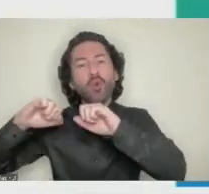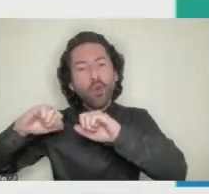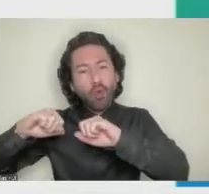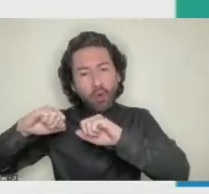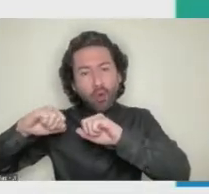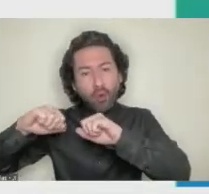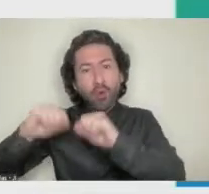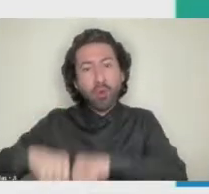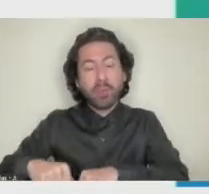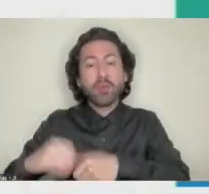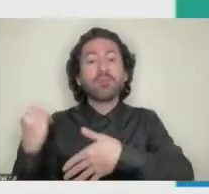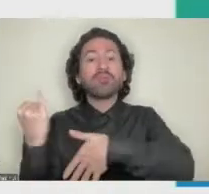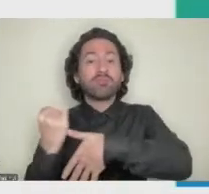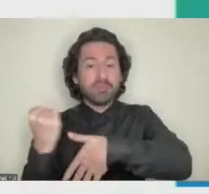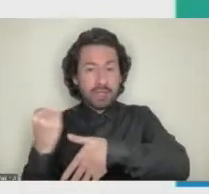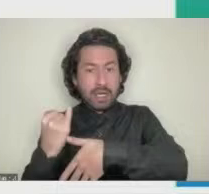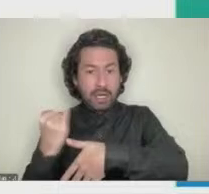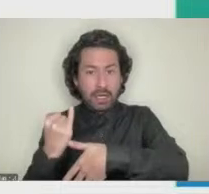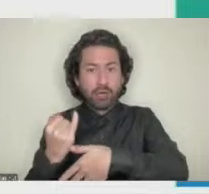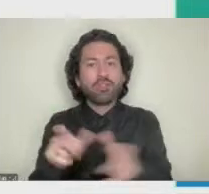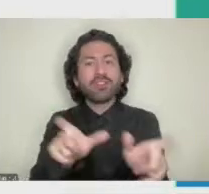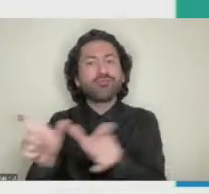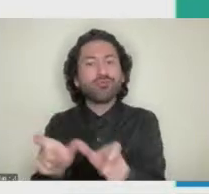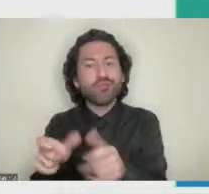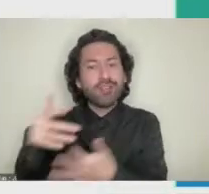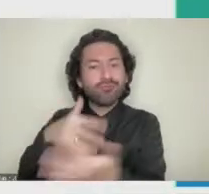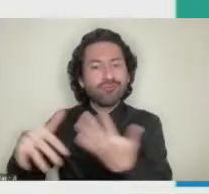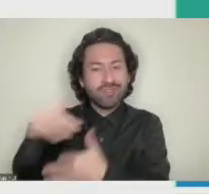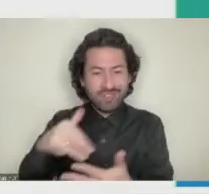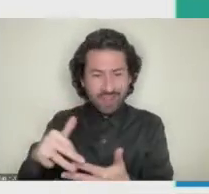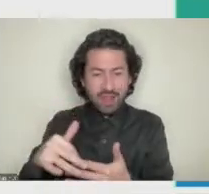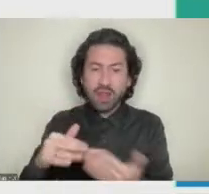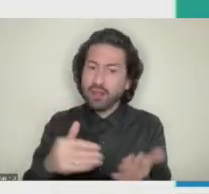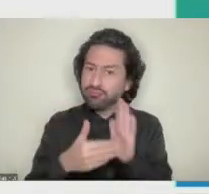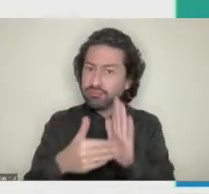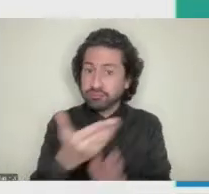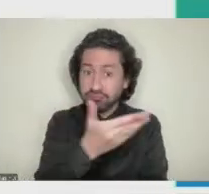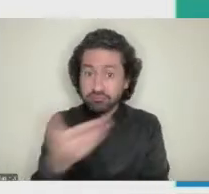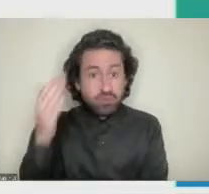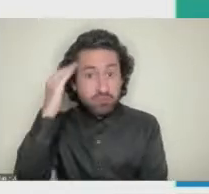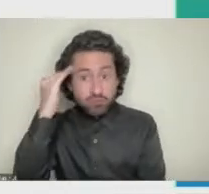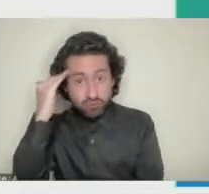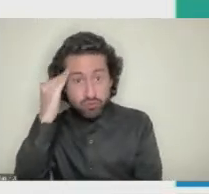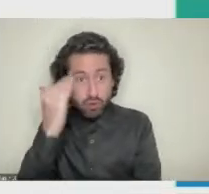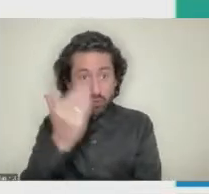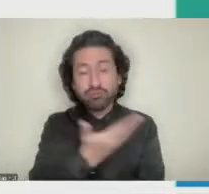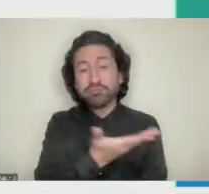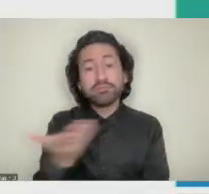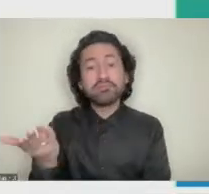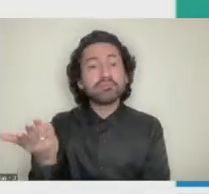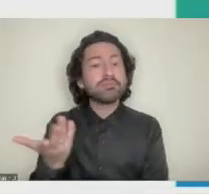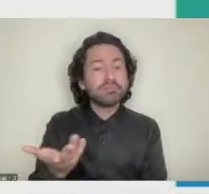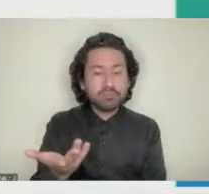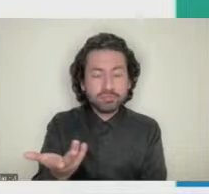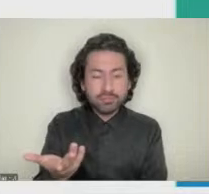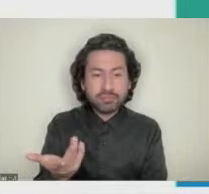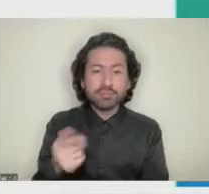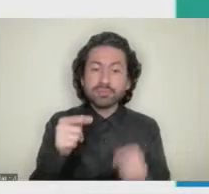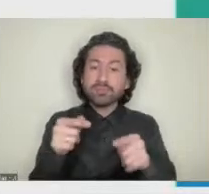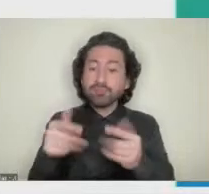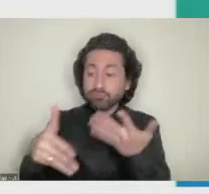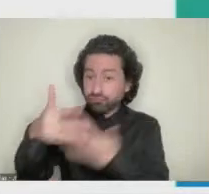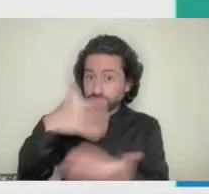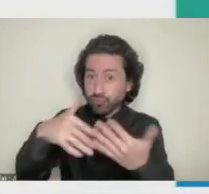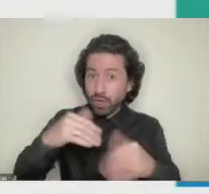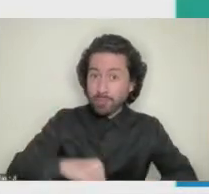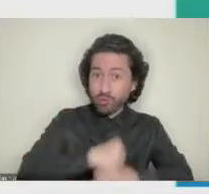the multilateral Ibero-American Social Security Agreement. It is well known by all